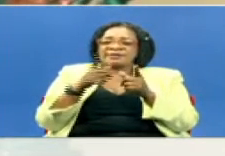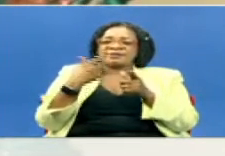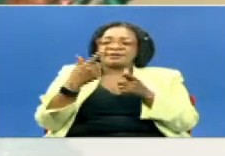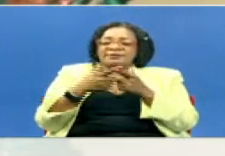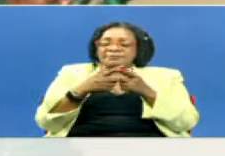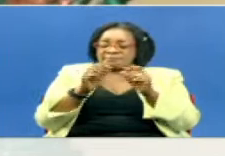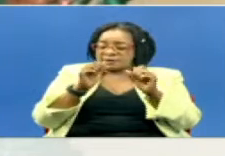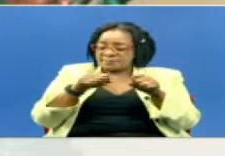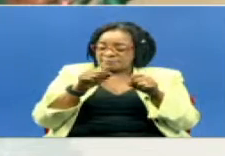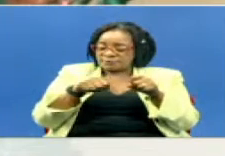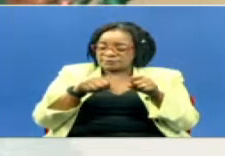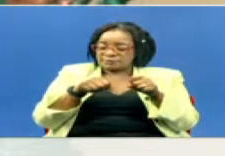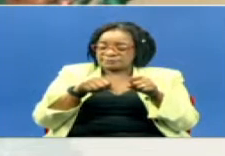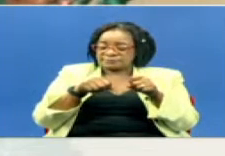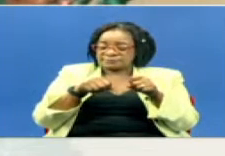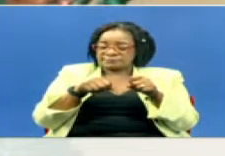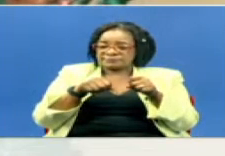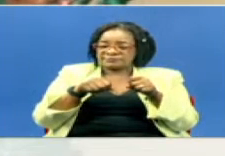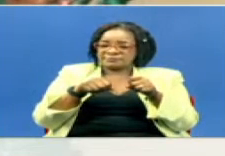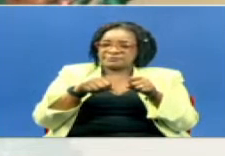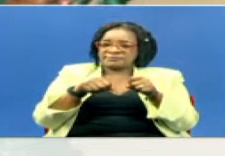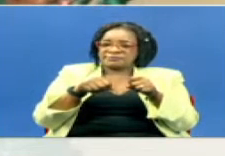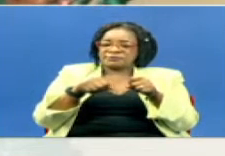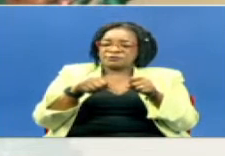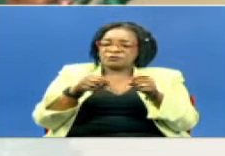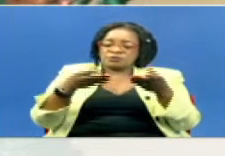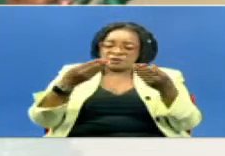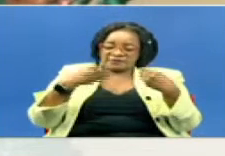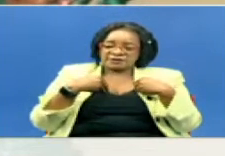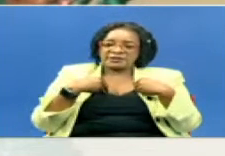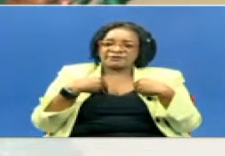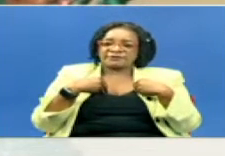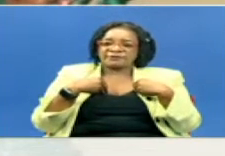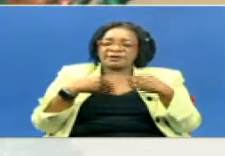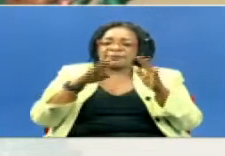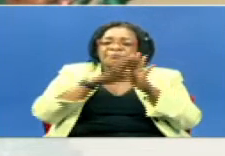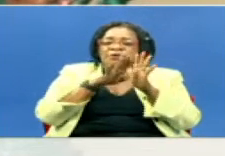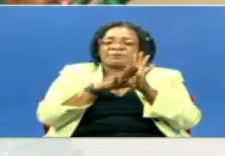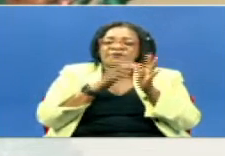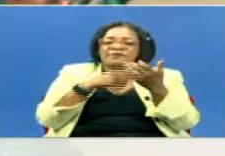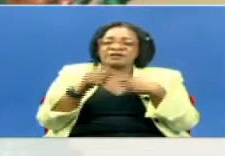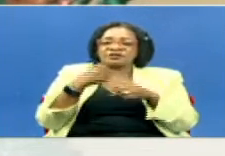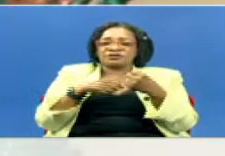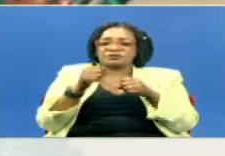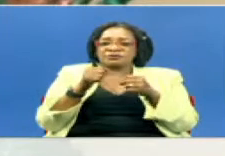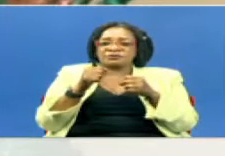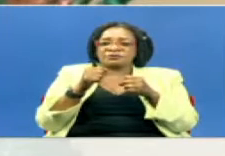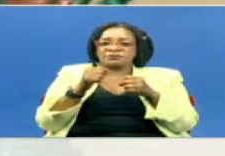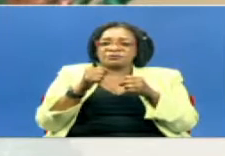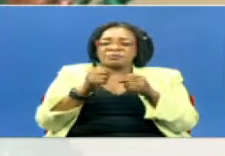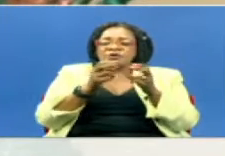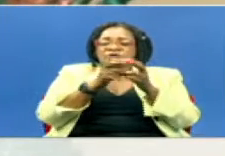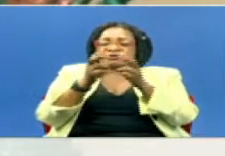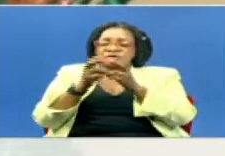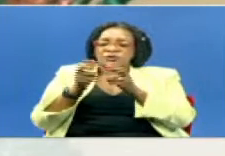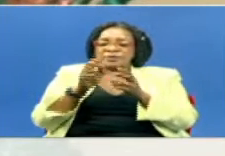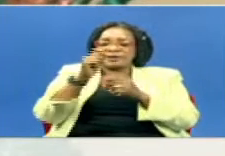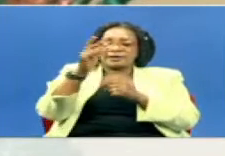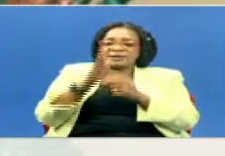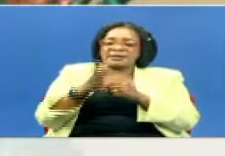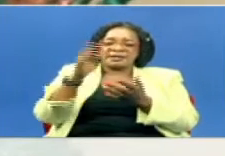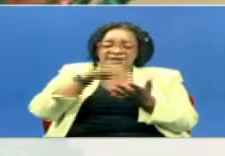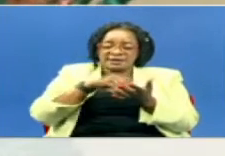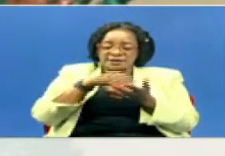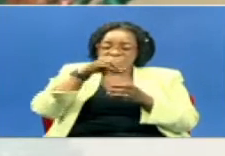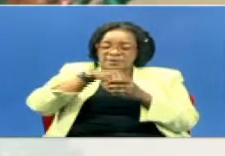able to give ourselves a program of action. We'll be consulting with Kenyans again. Within